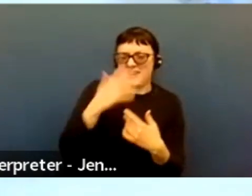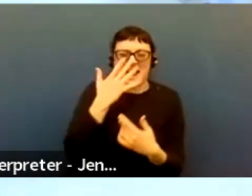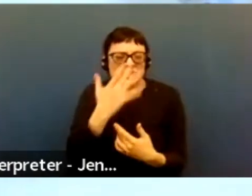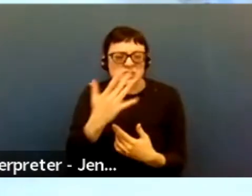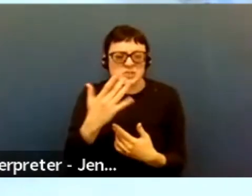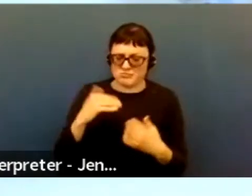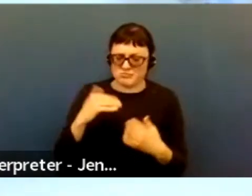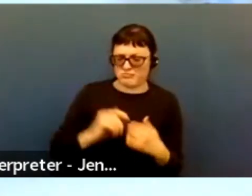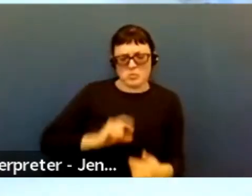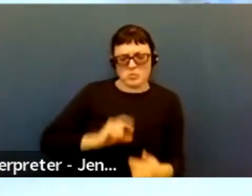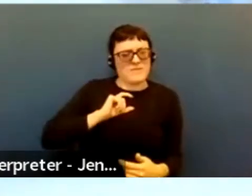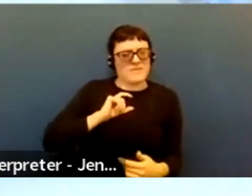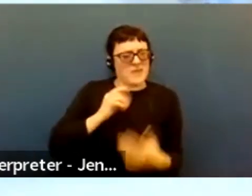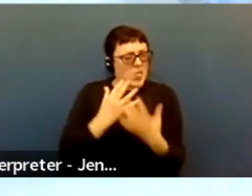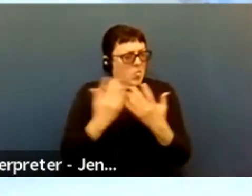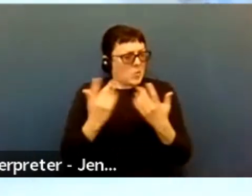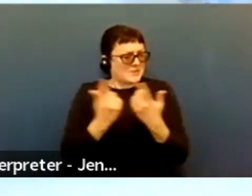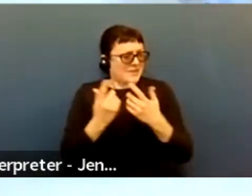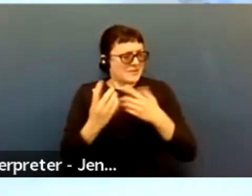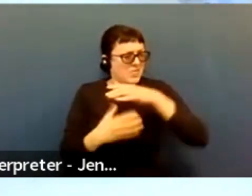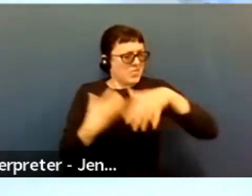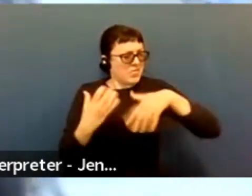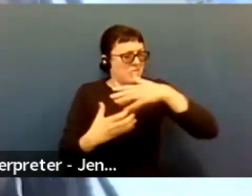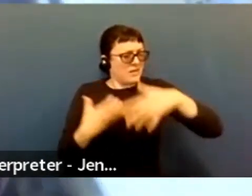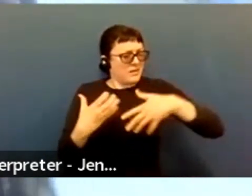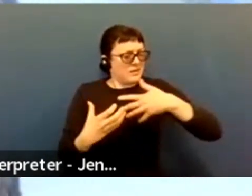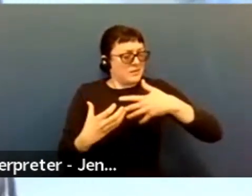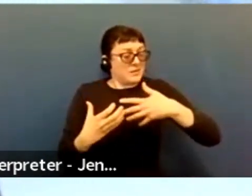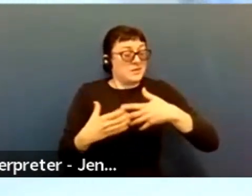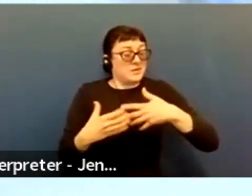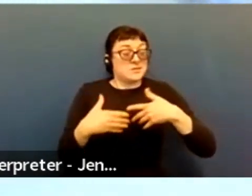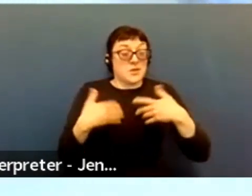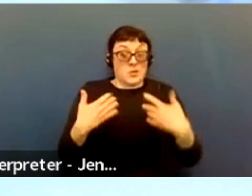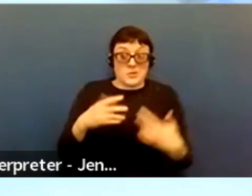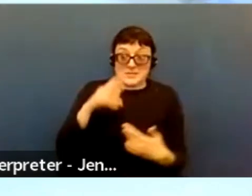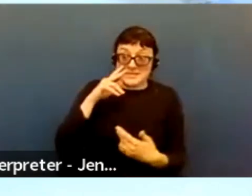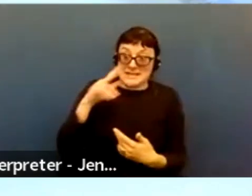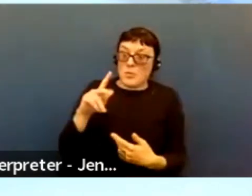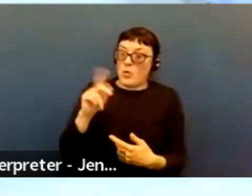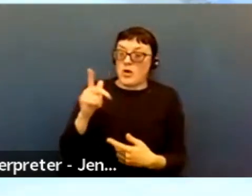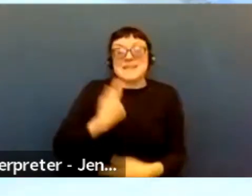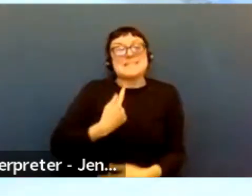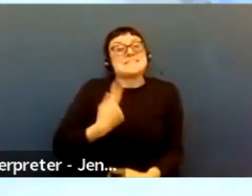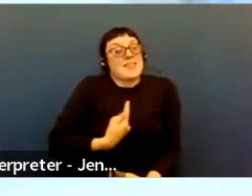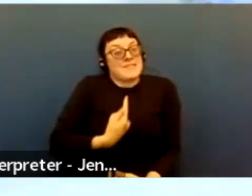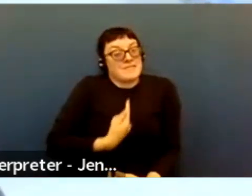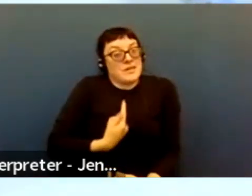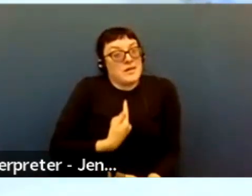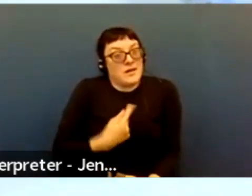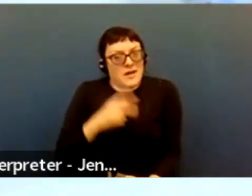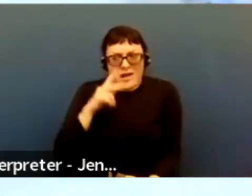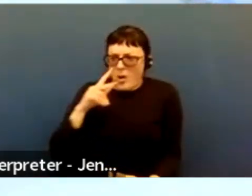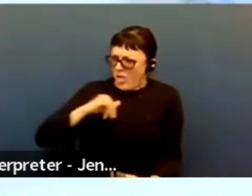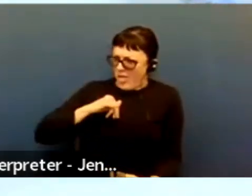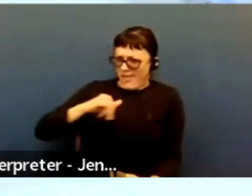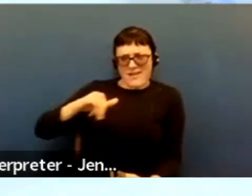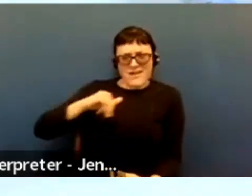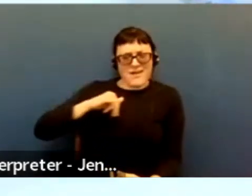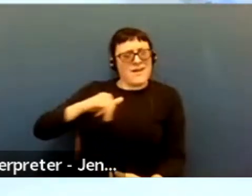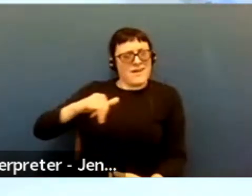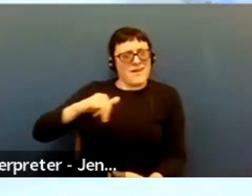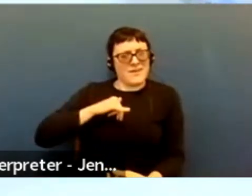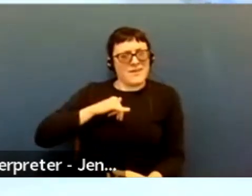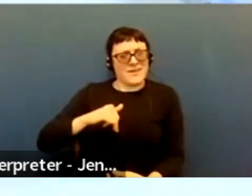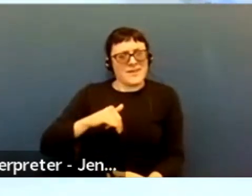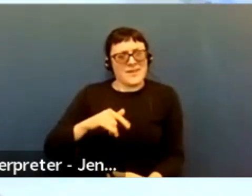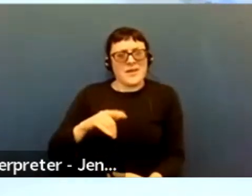has a certain kind of arrogance and certain kind of, so there's a lot going on. And what she's seeing, I think, is herself.